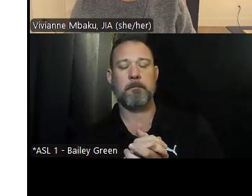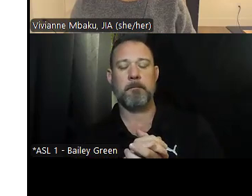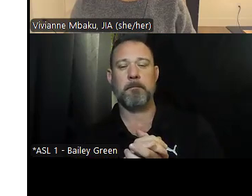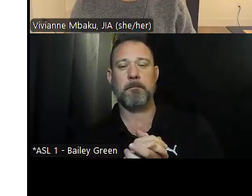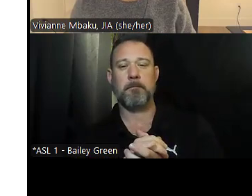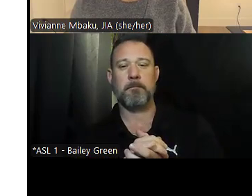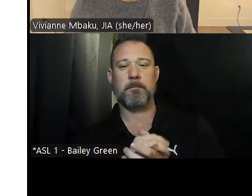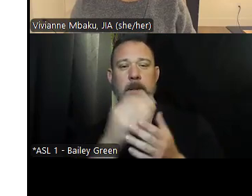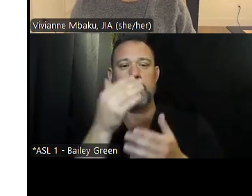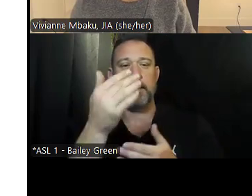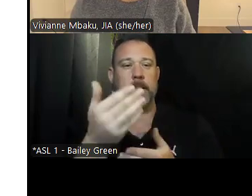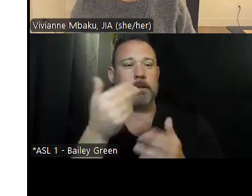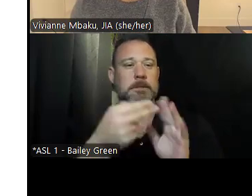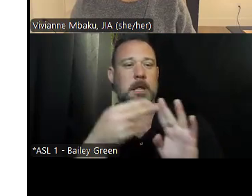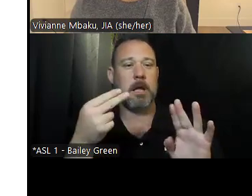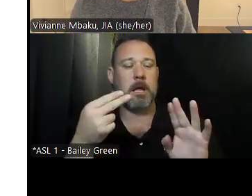Next slide.